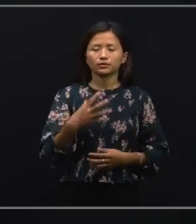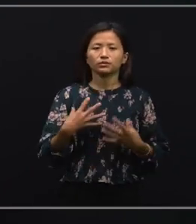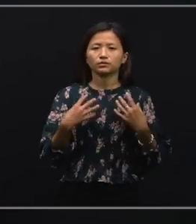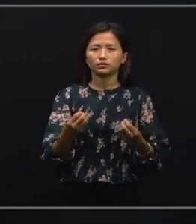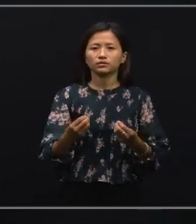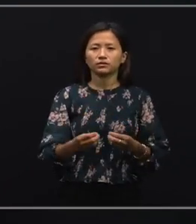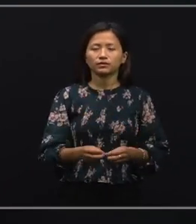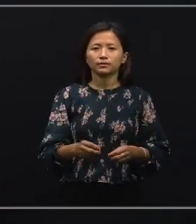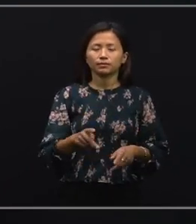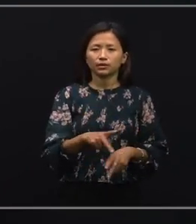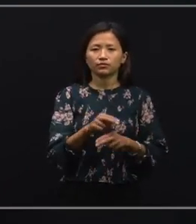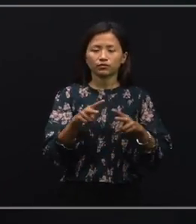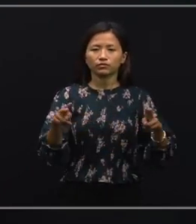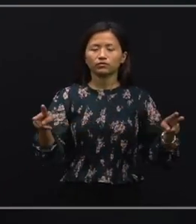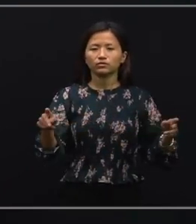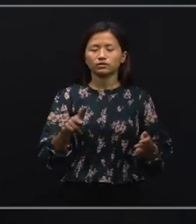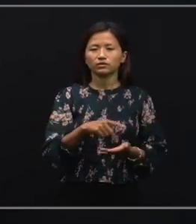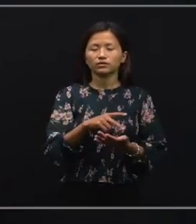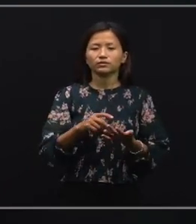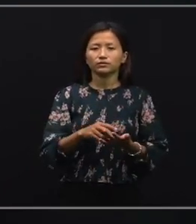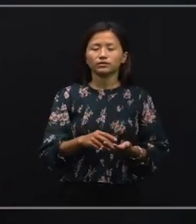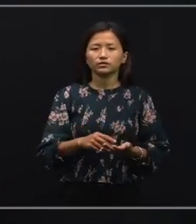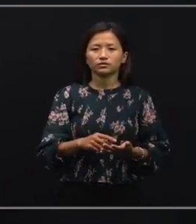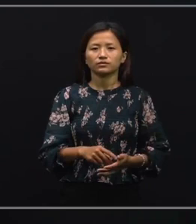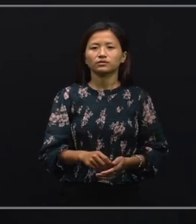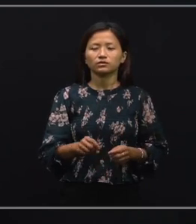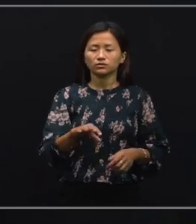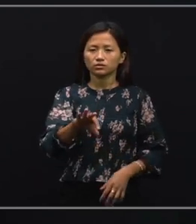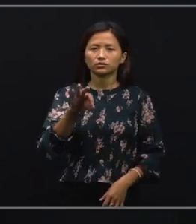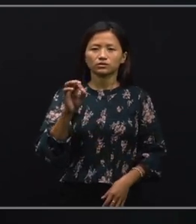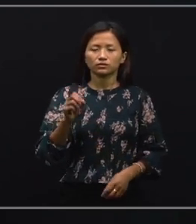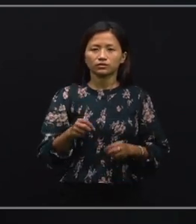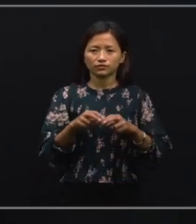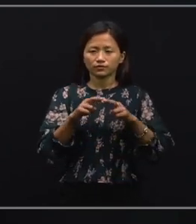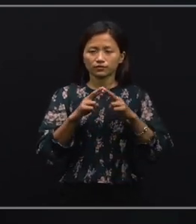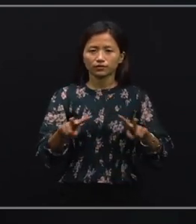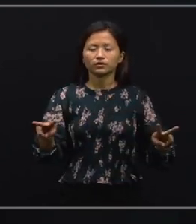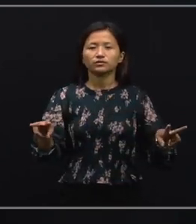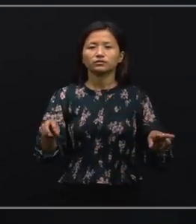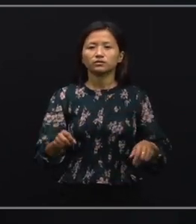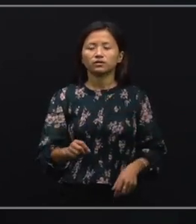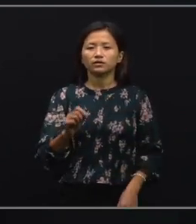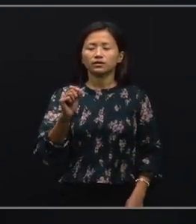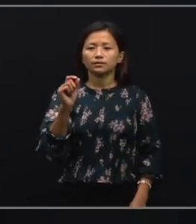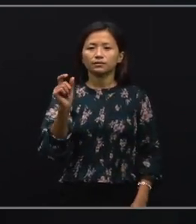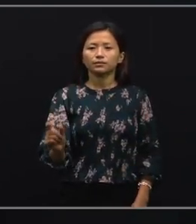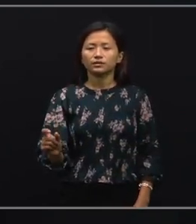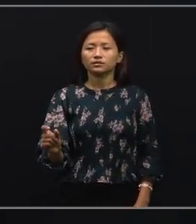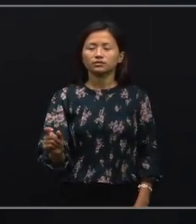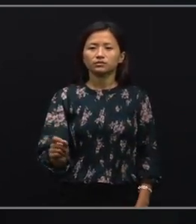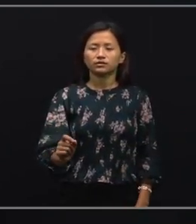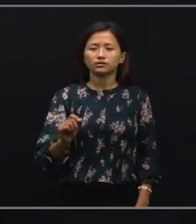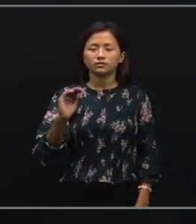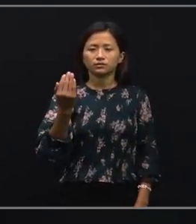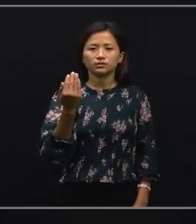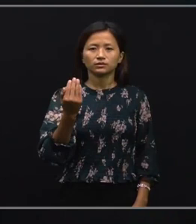of partner for their children, whereas the choices will vary there. A person may want somebody who of